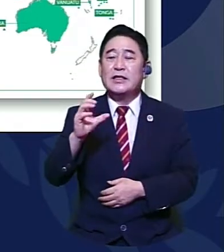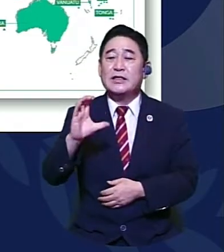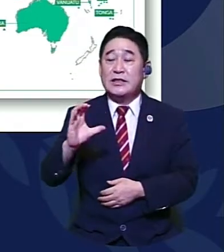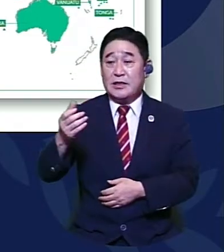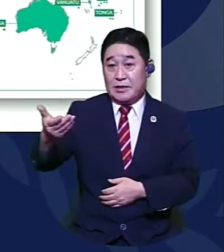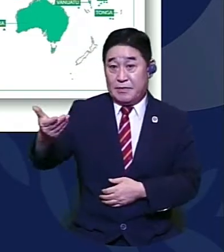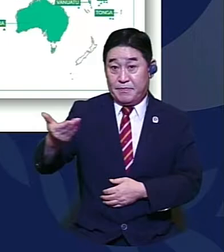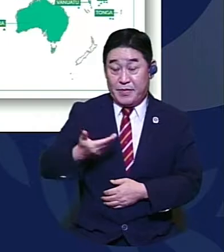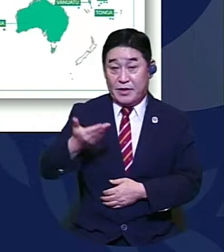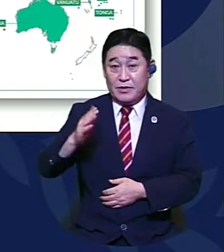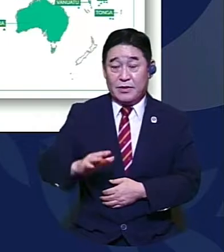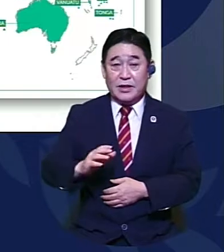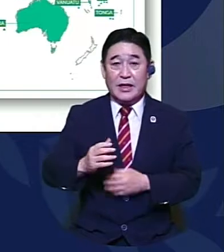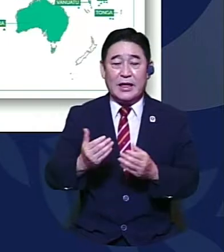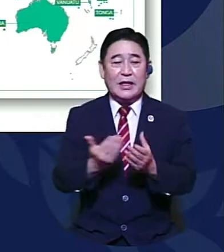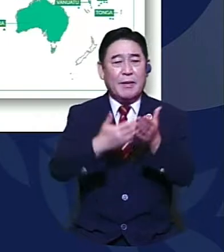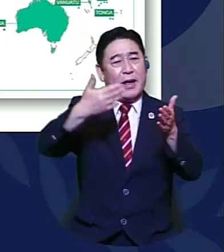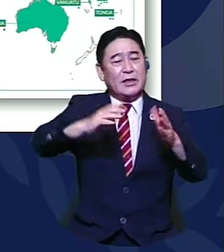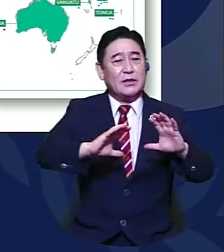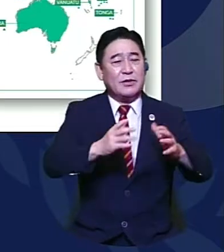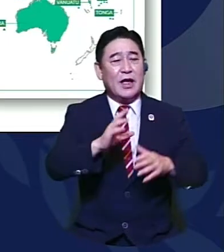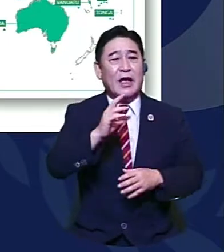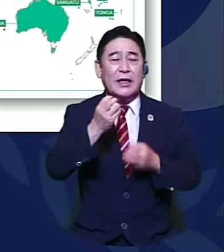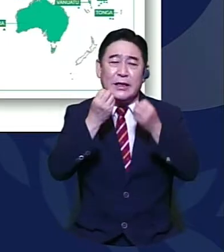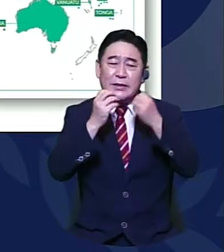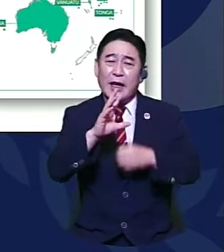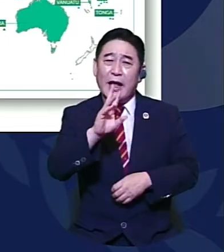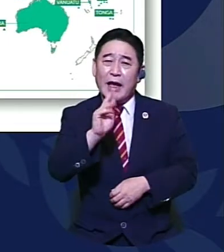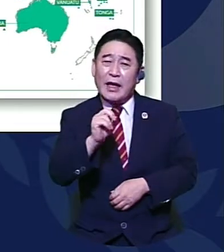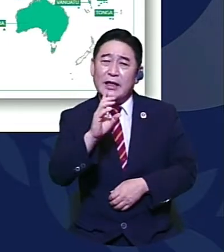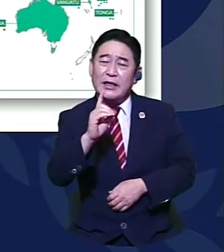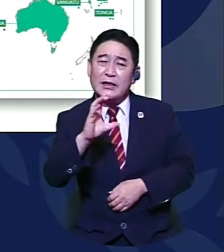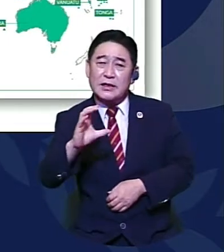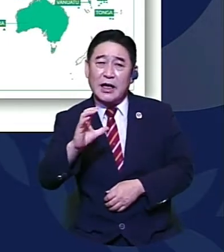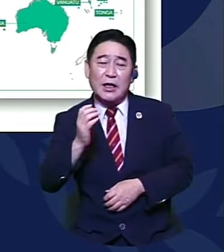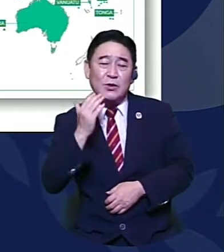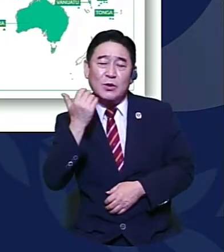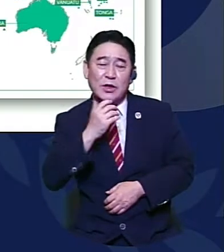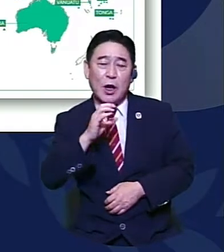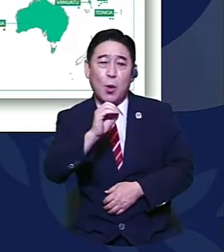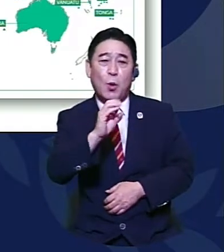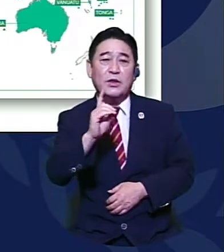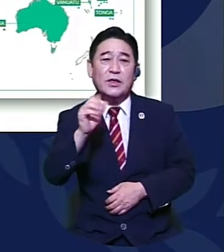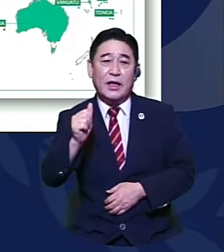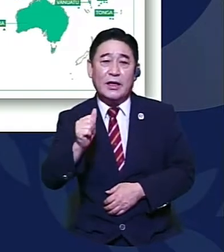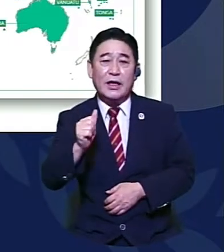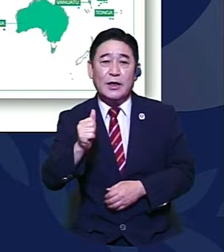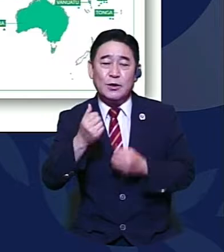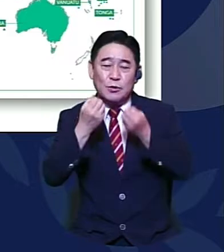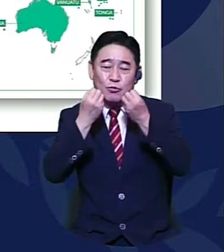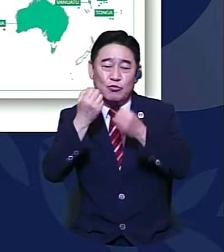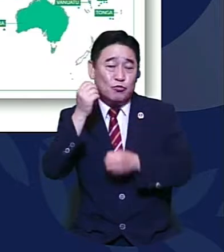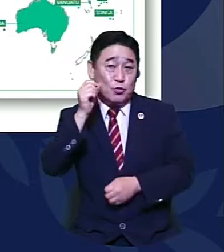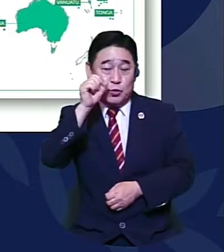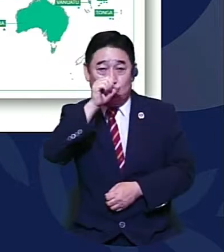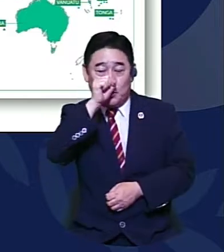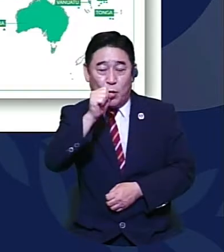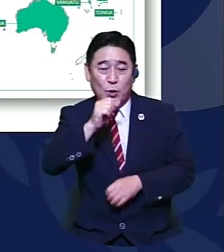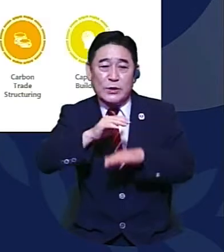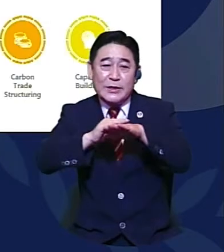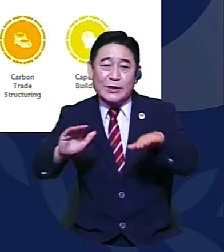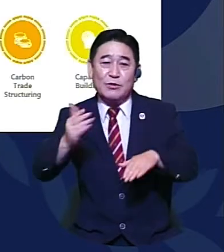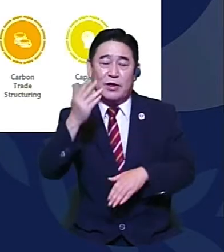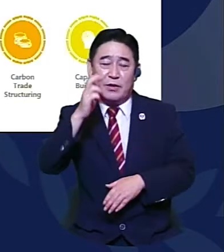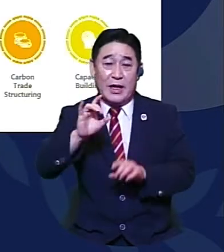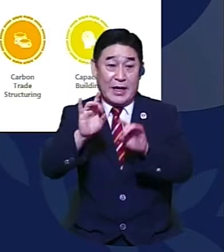are a very good guide for green ODA for Korea as well. Those are the expressed priorities of countries that they're looking to